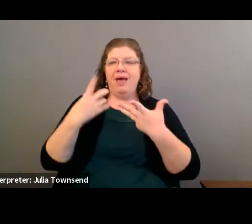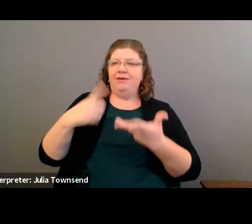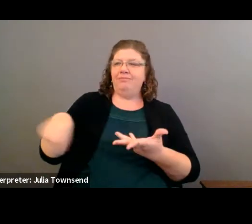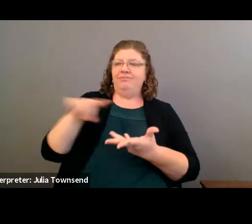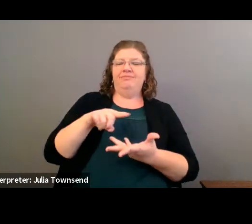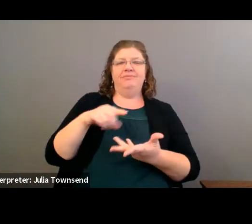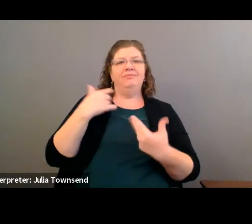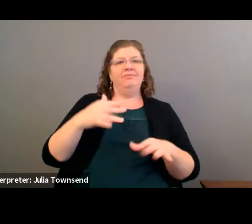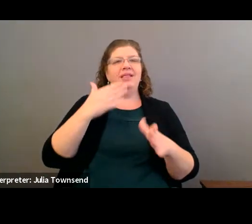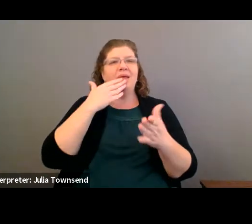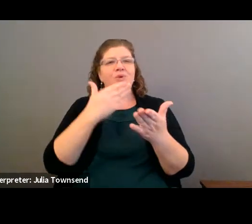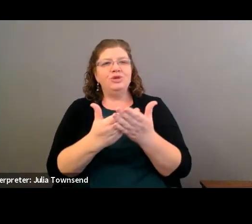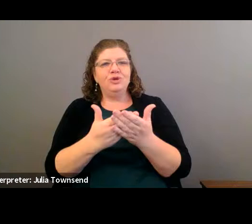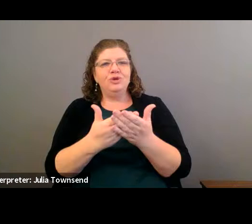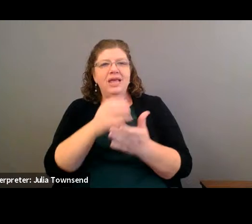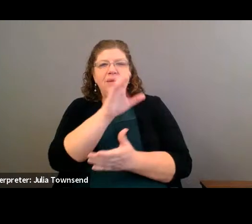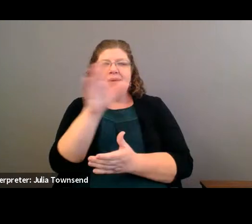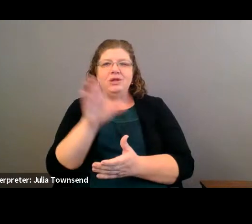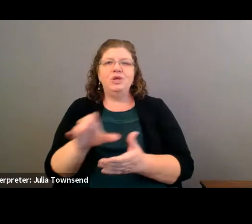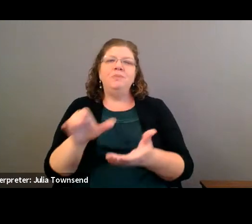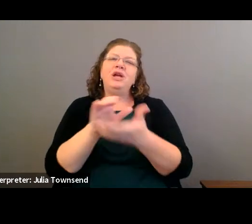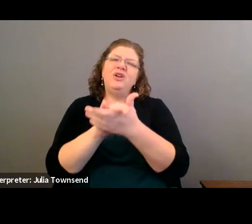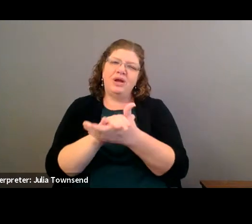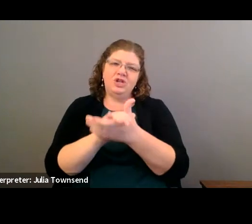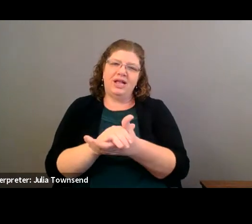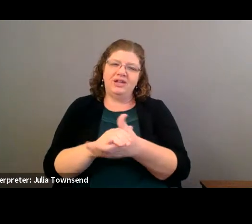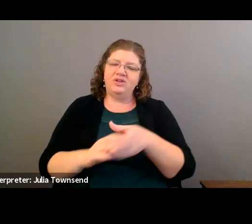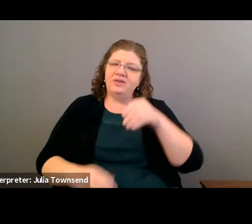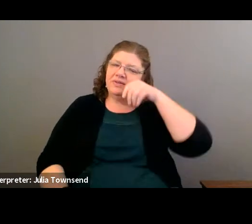was a good thing about Zoom, and congratulations.